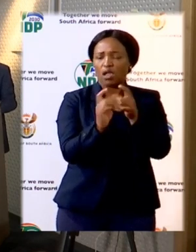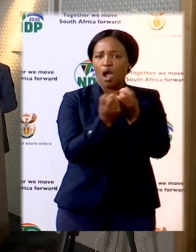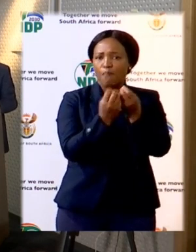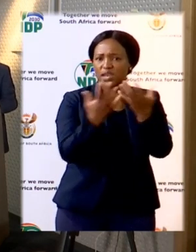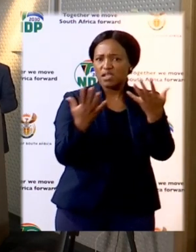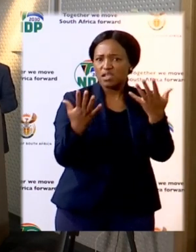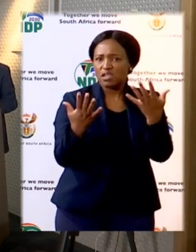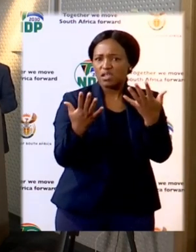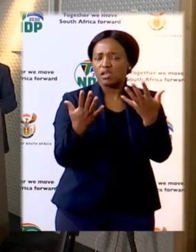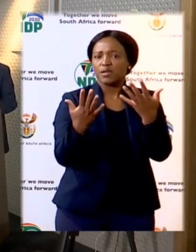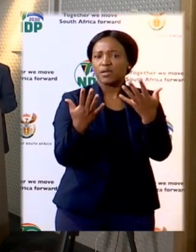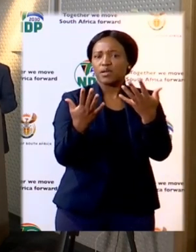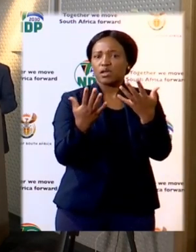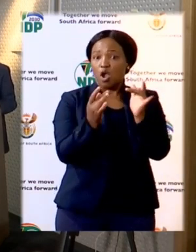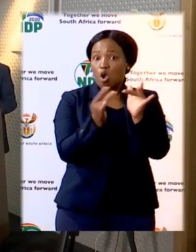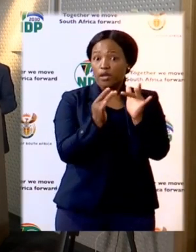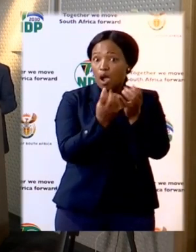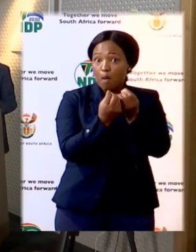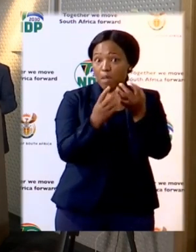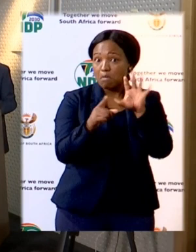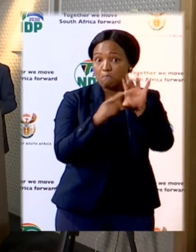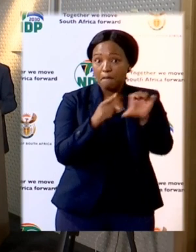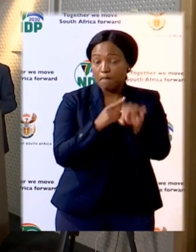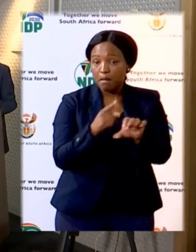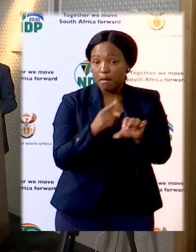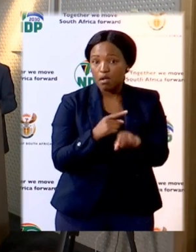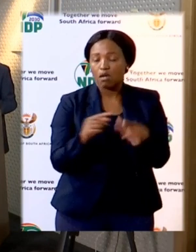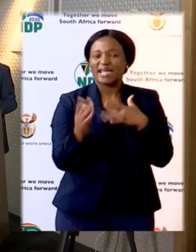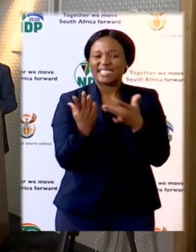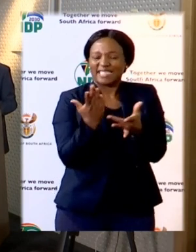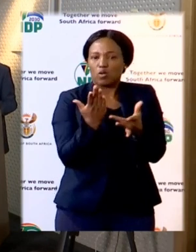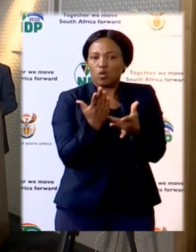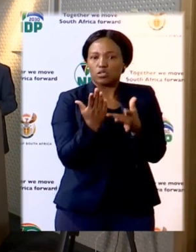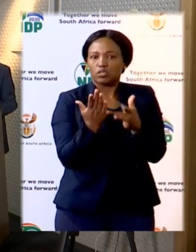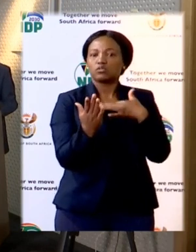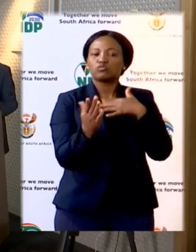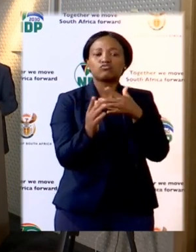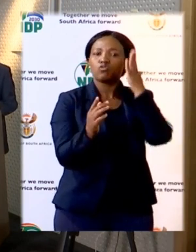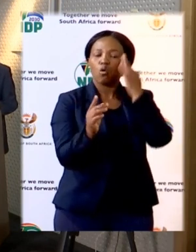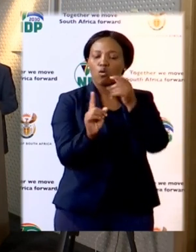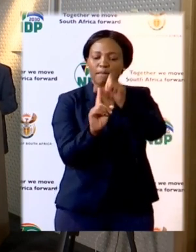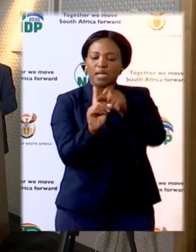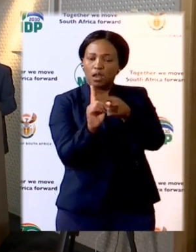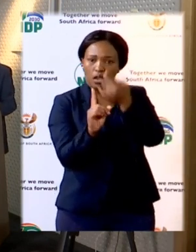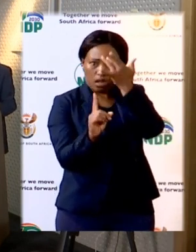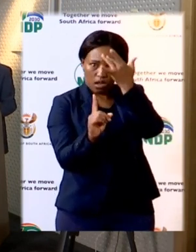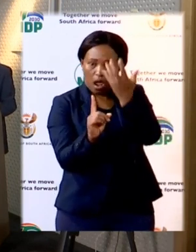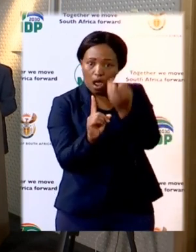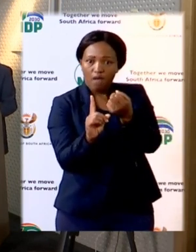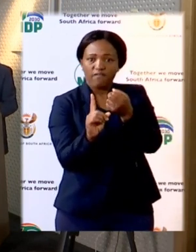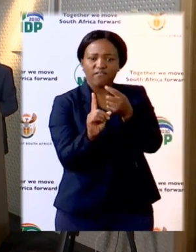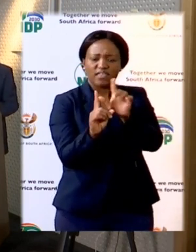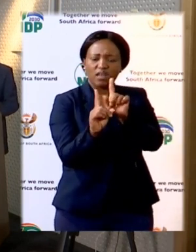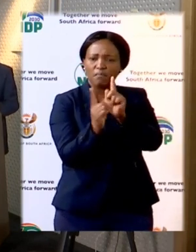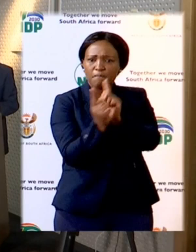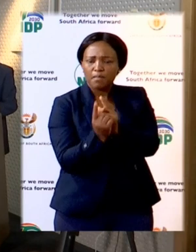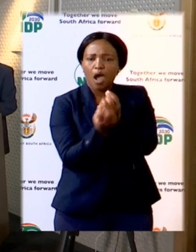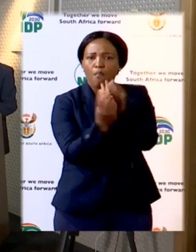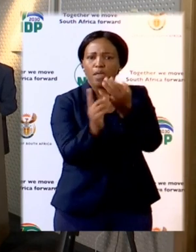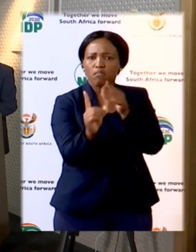occasions? And how many contacts has this technology helped trace? The second question is to the Minister of